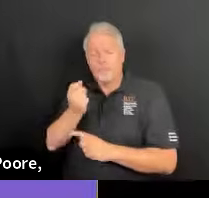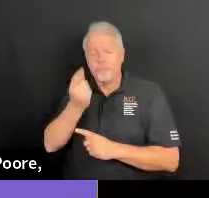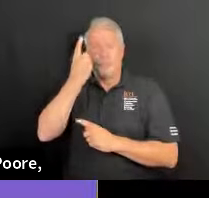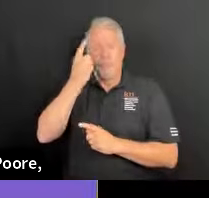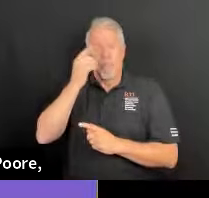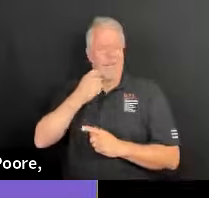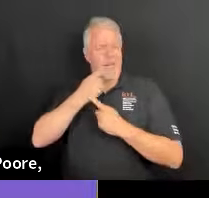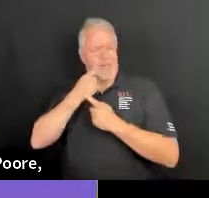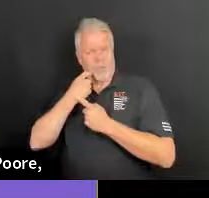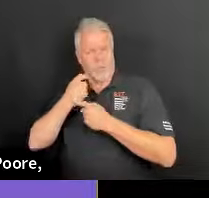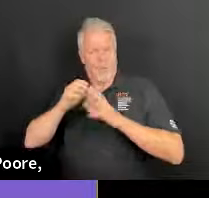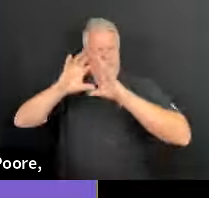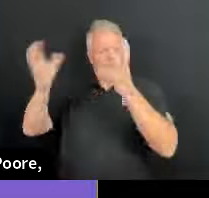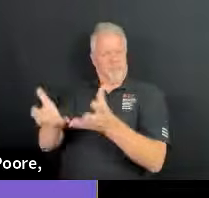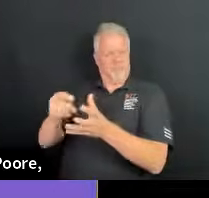within themselves.